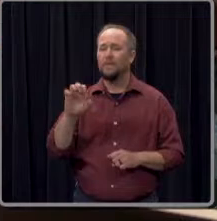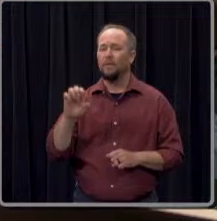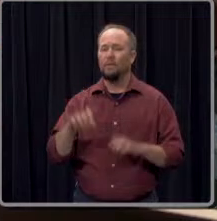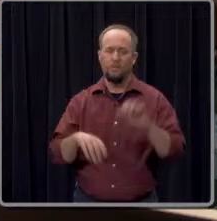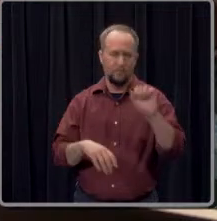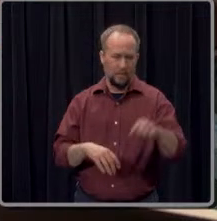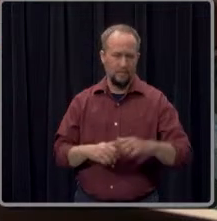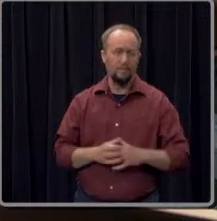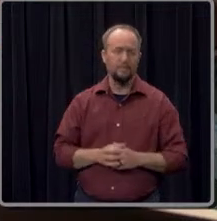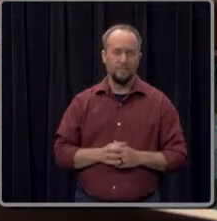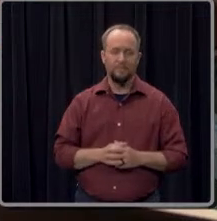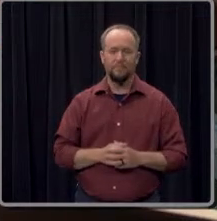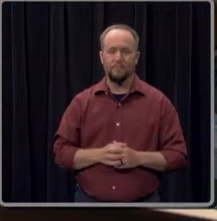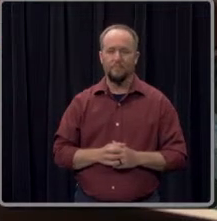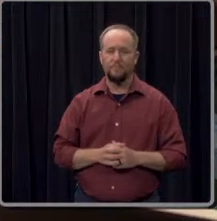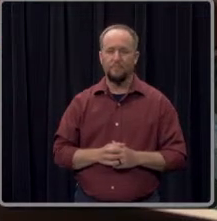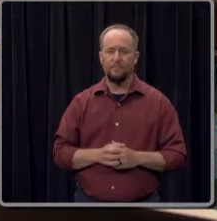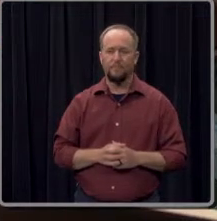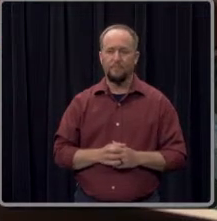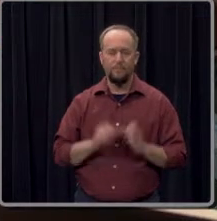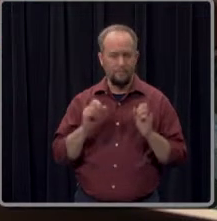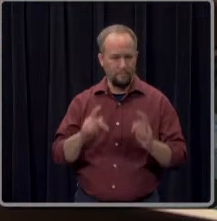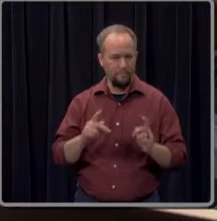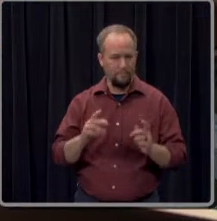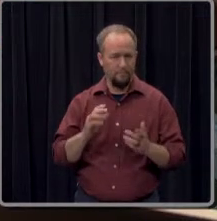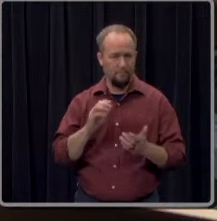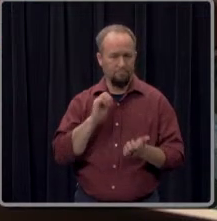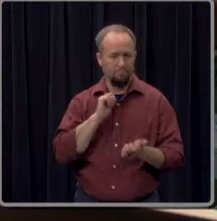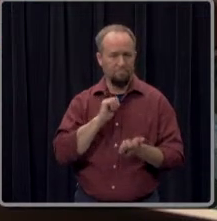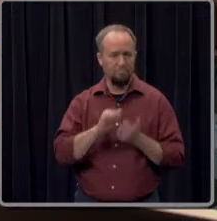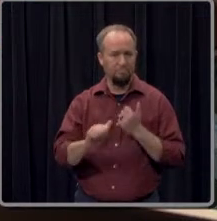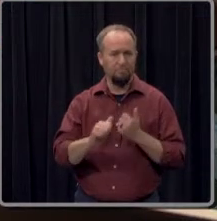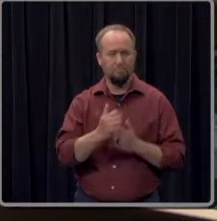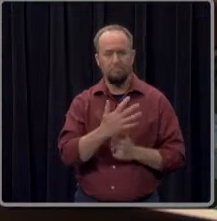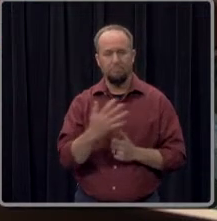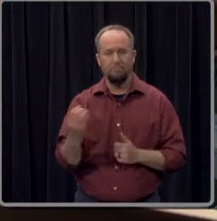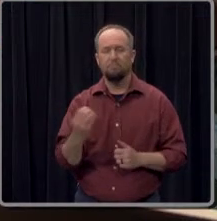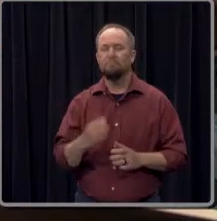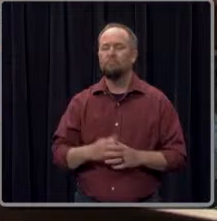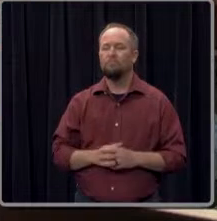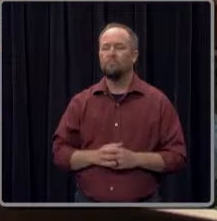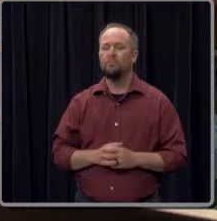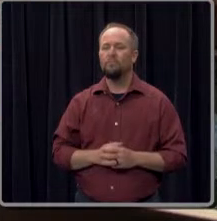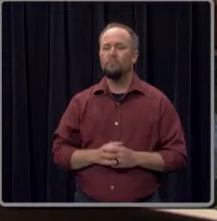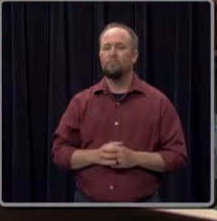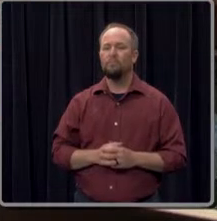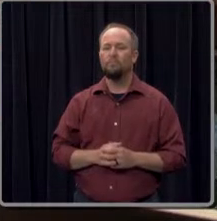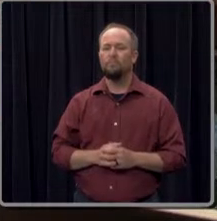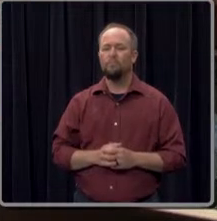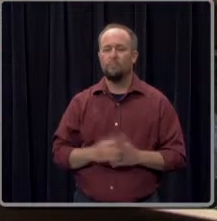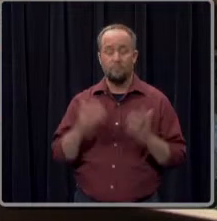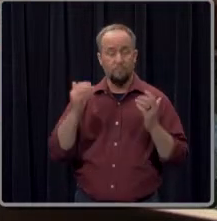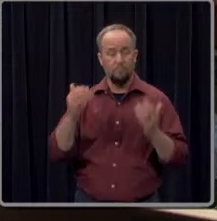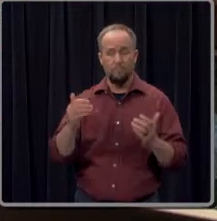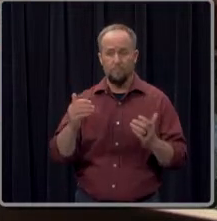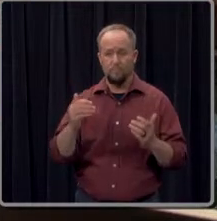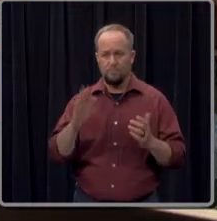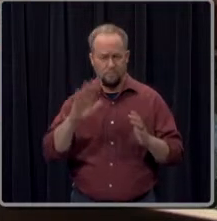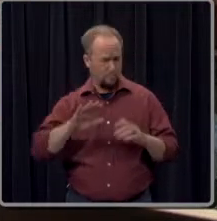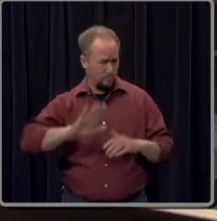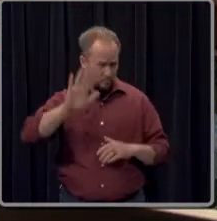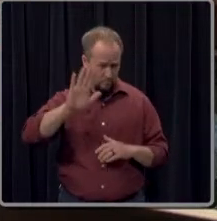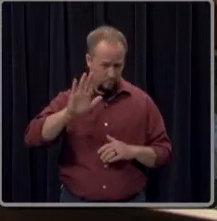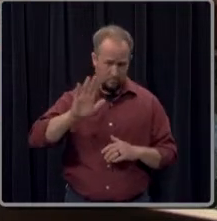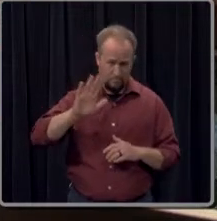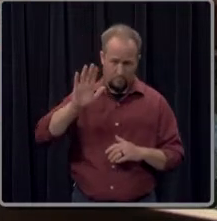Yes. All right, motion carries 5-0. Moving on, future. Mr. Wycliffe,